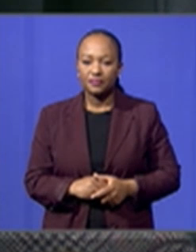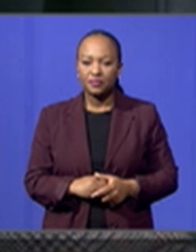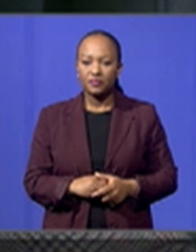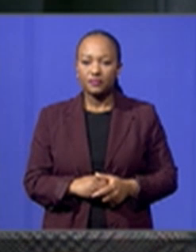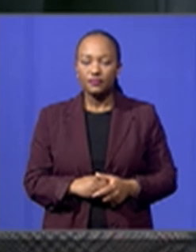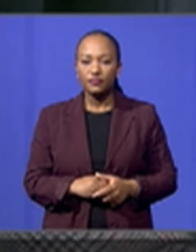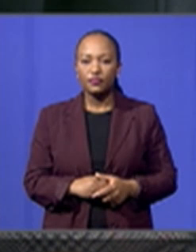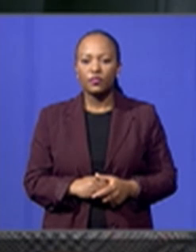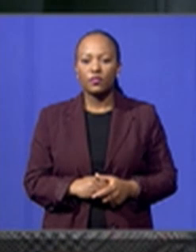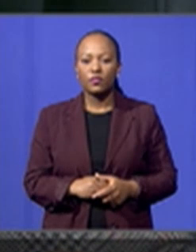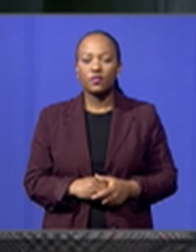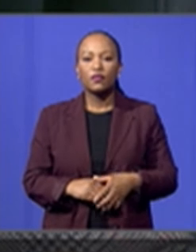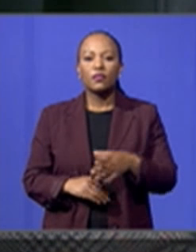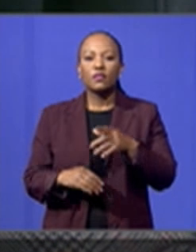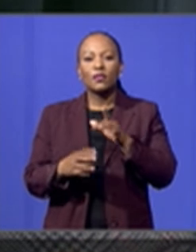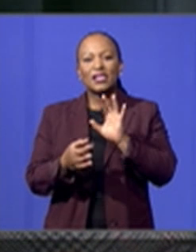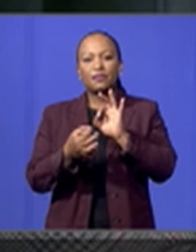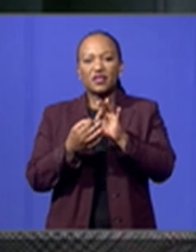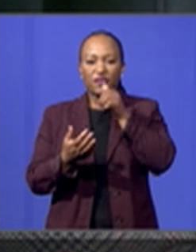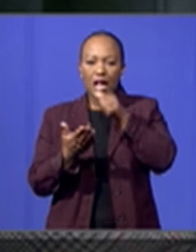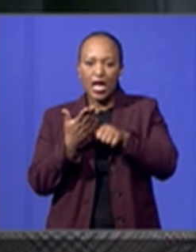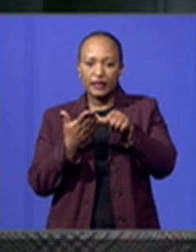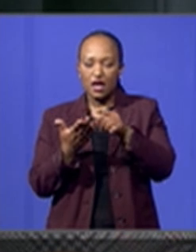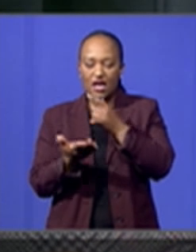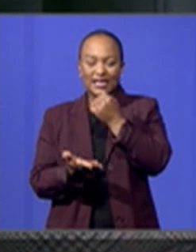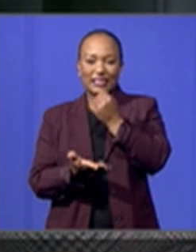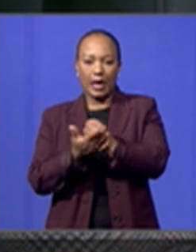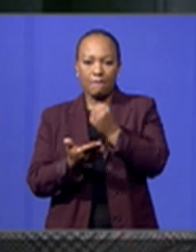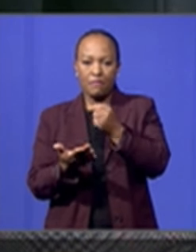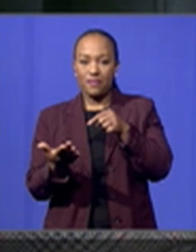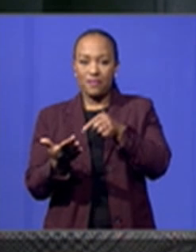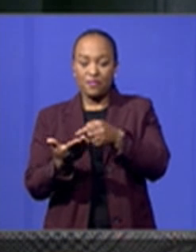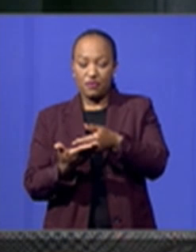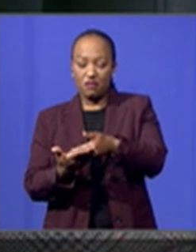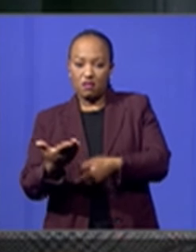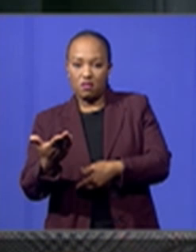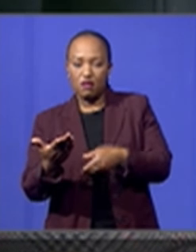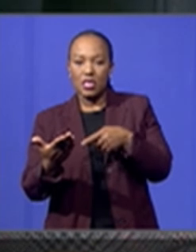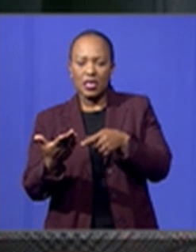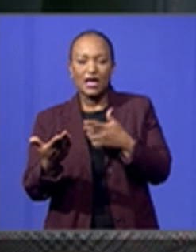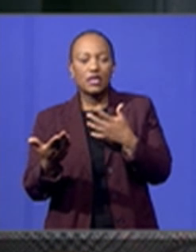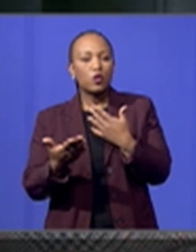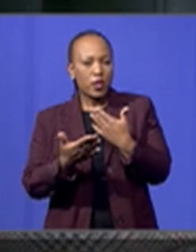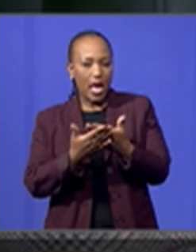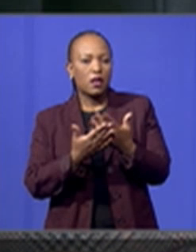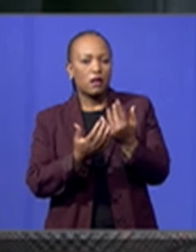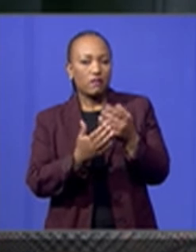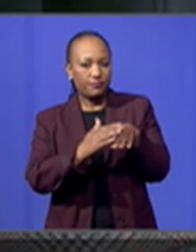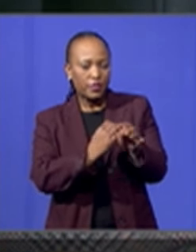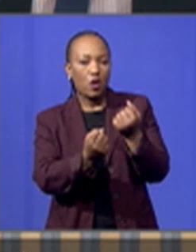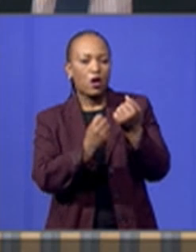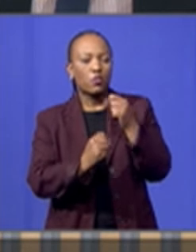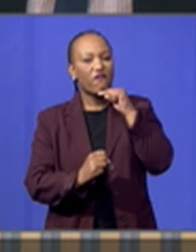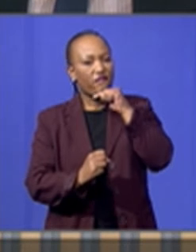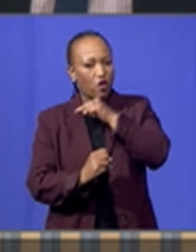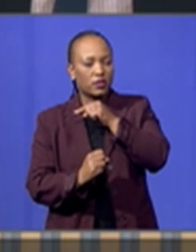Specifically the letter and the stamping on the face of it is obviously prosecutable. That's why you refer to it as